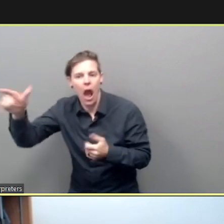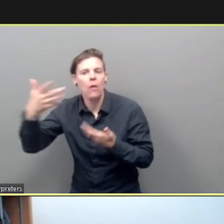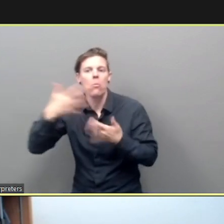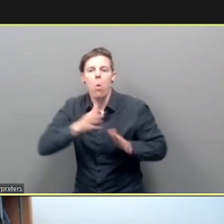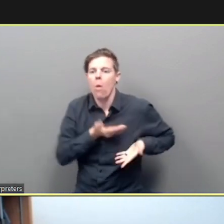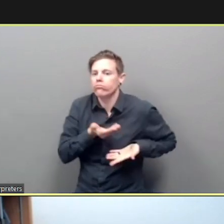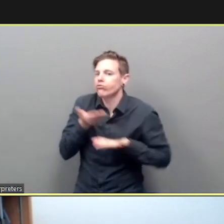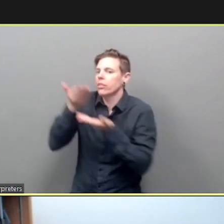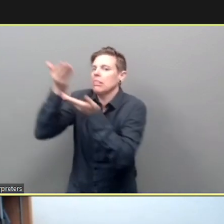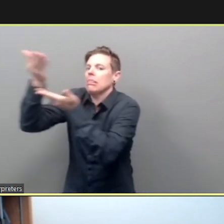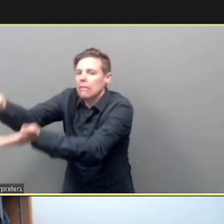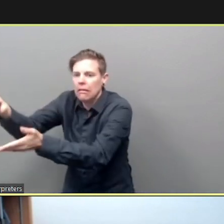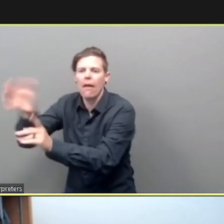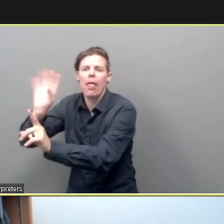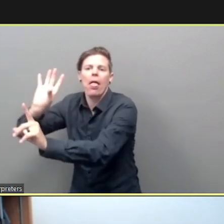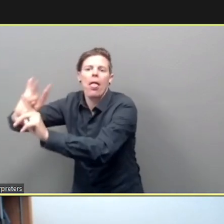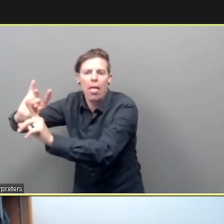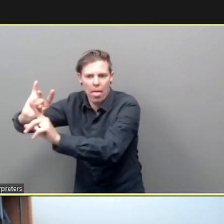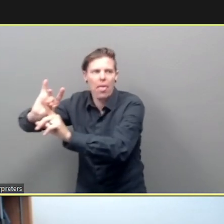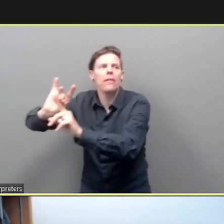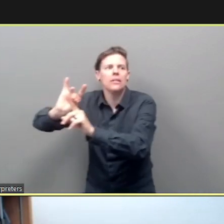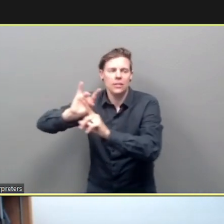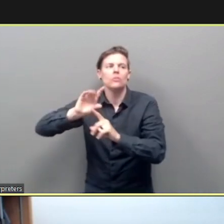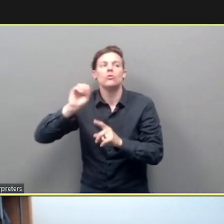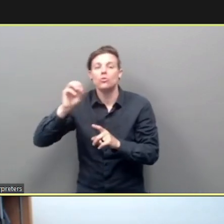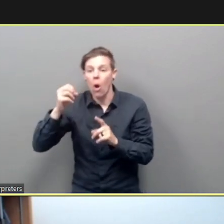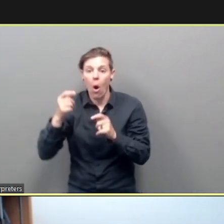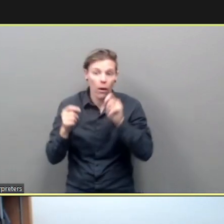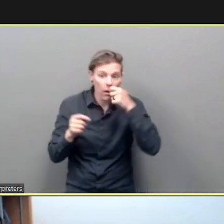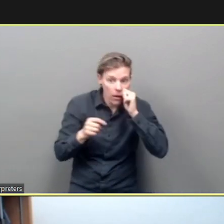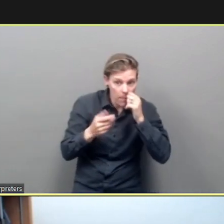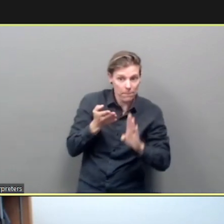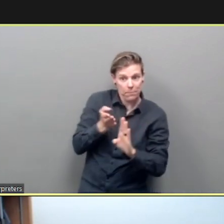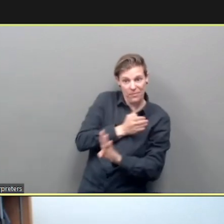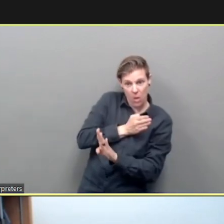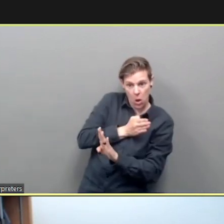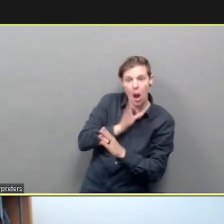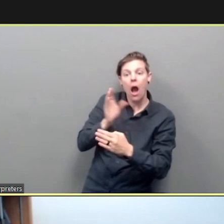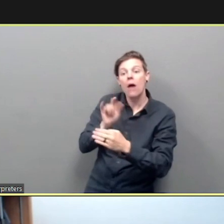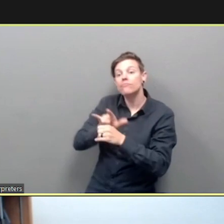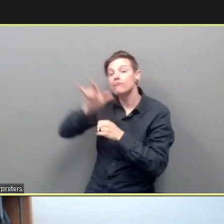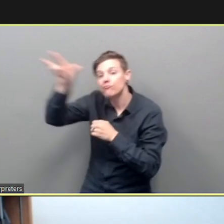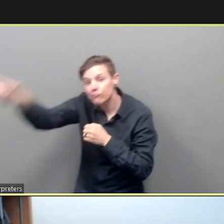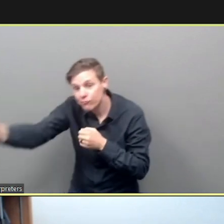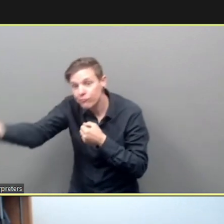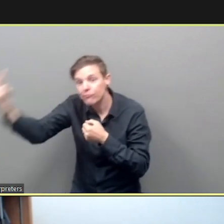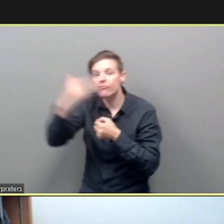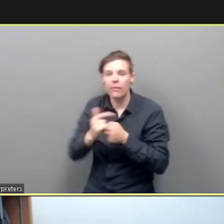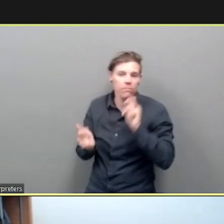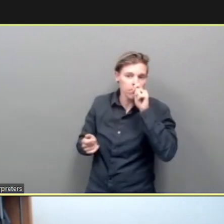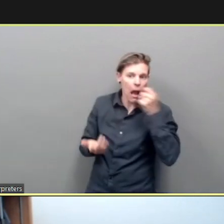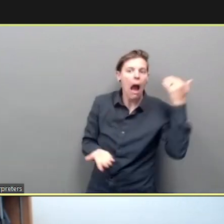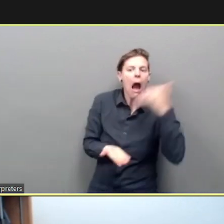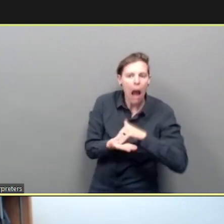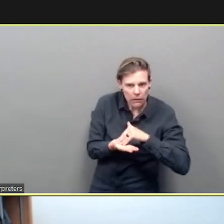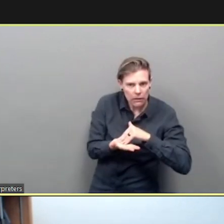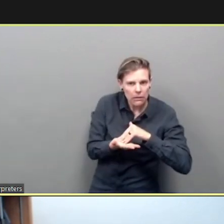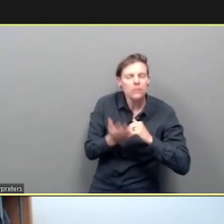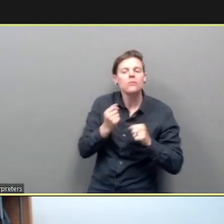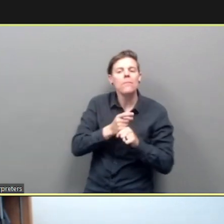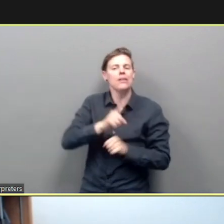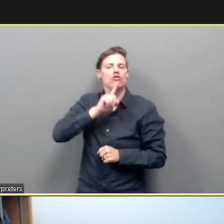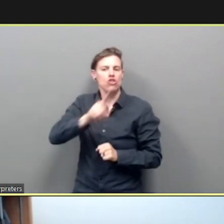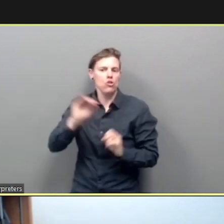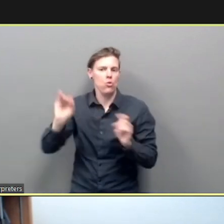I think everybody's well aware: avoid crowded, poorly ventilated spaces. If you're sick or have symptoms, please don't host or